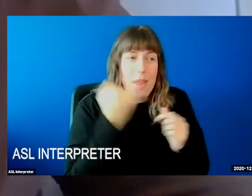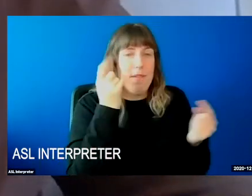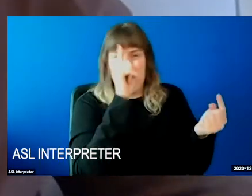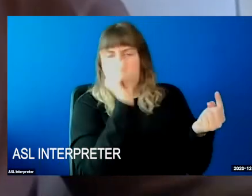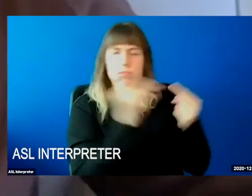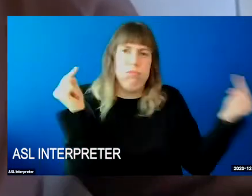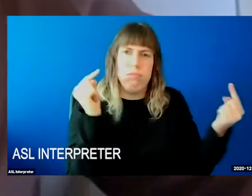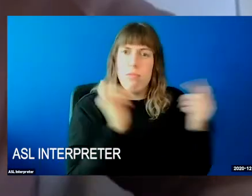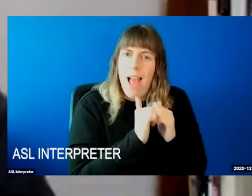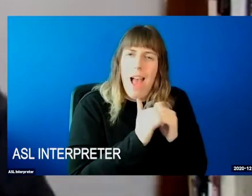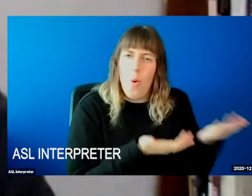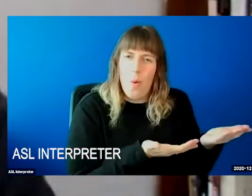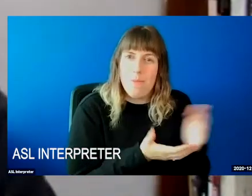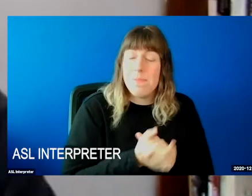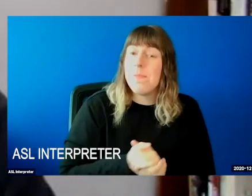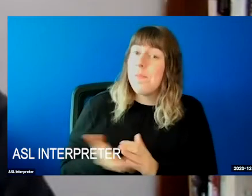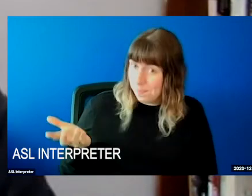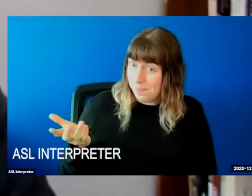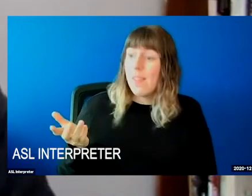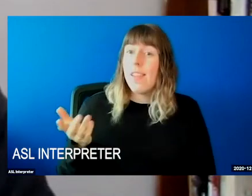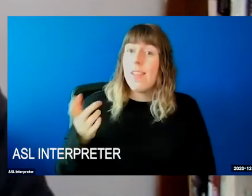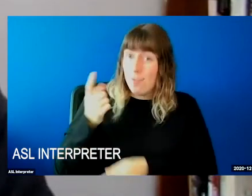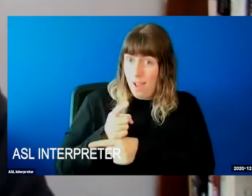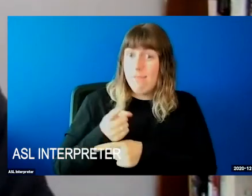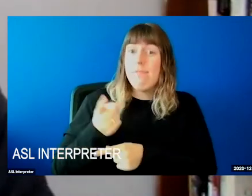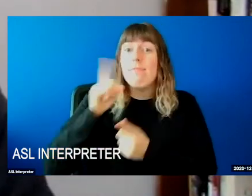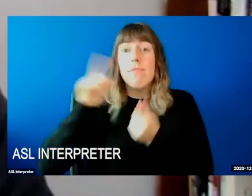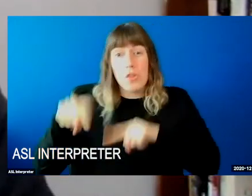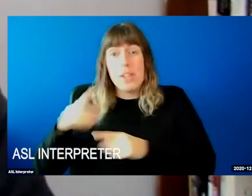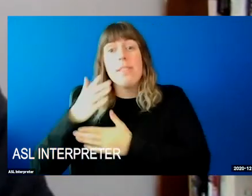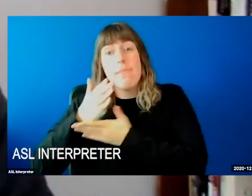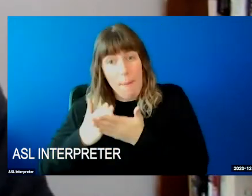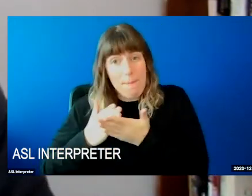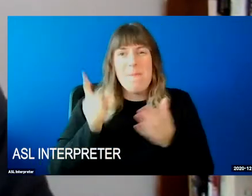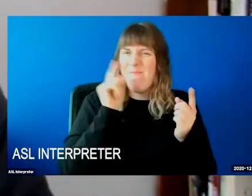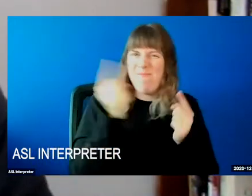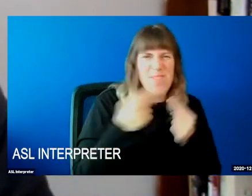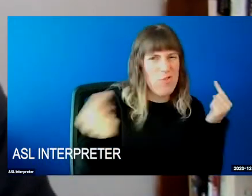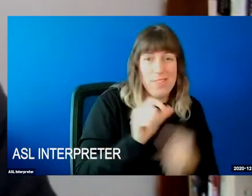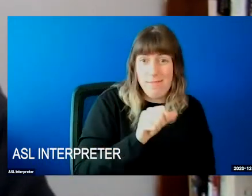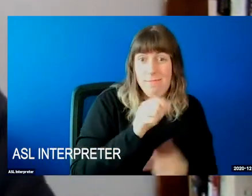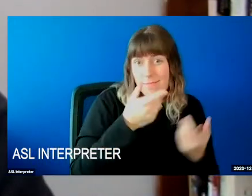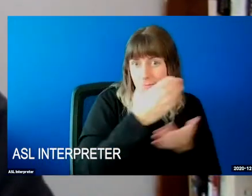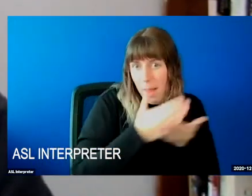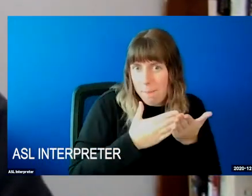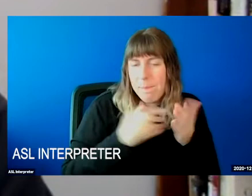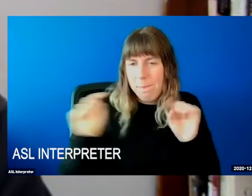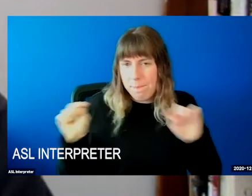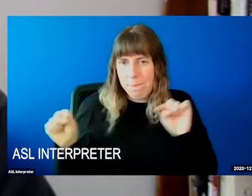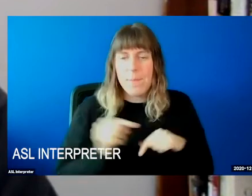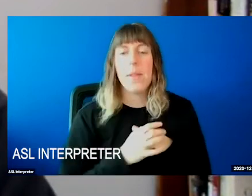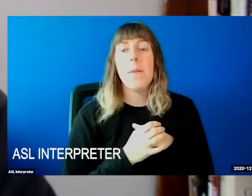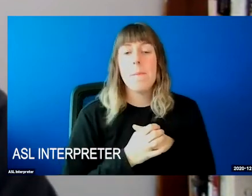agree? Well, we might agree on some things, and we might agree on a few things and disagree on